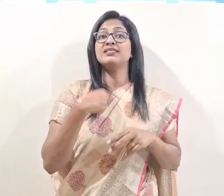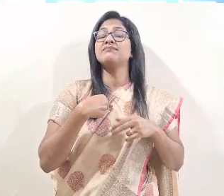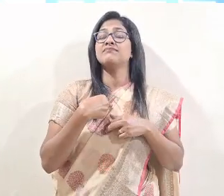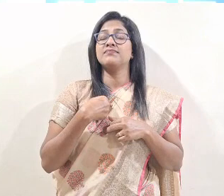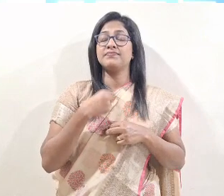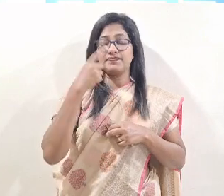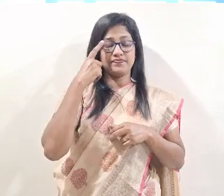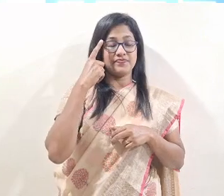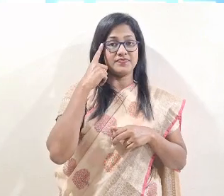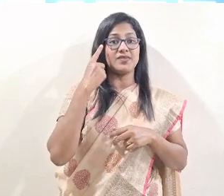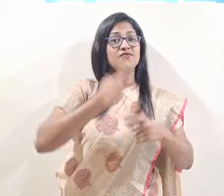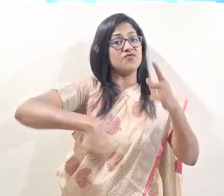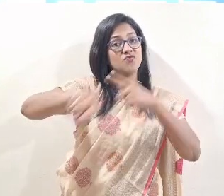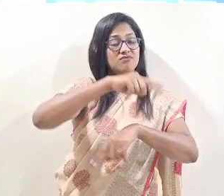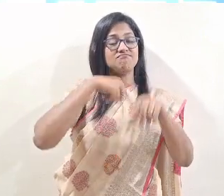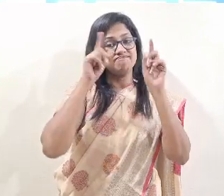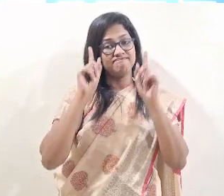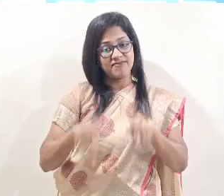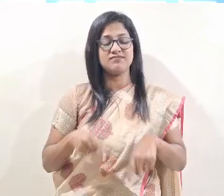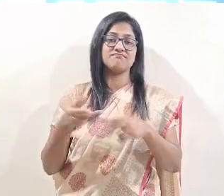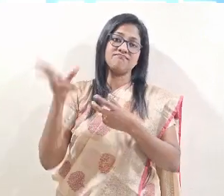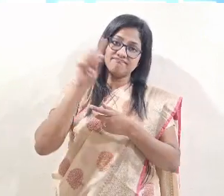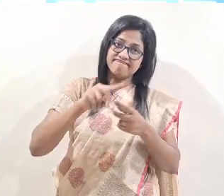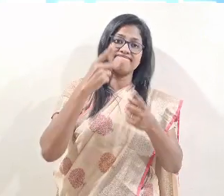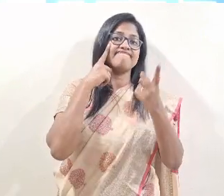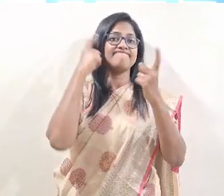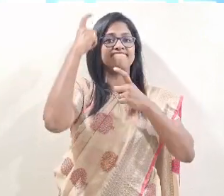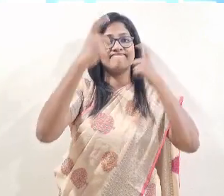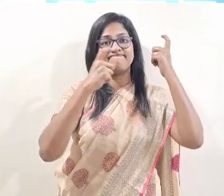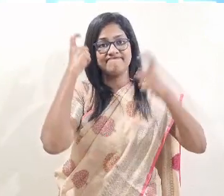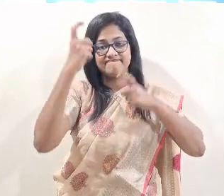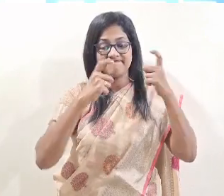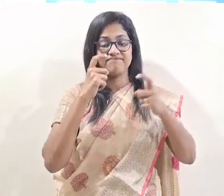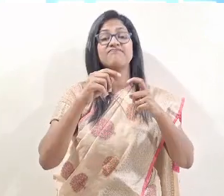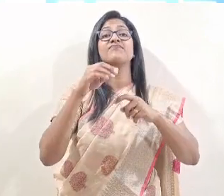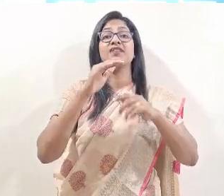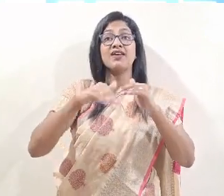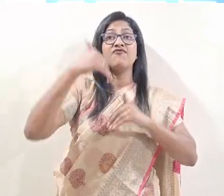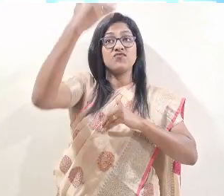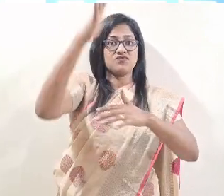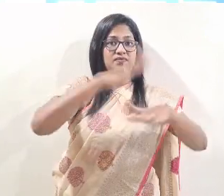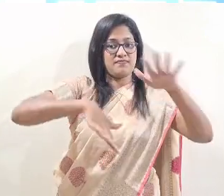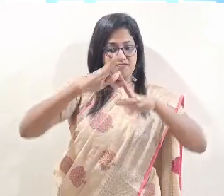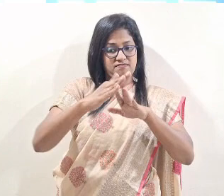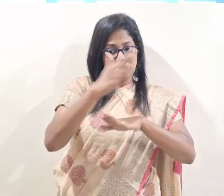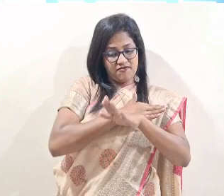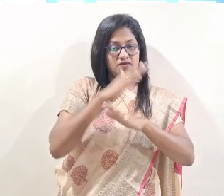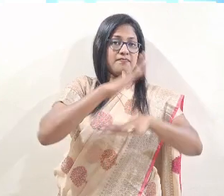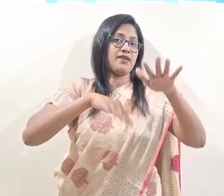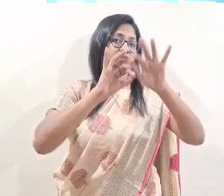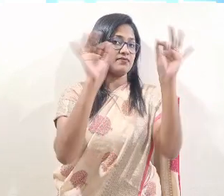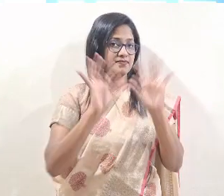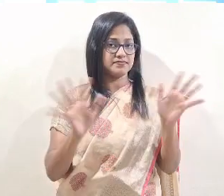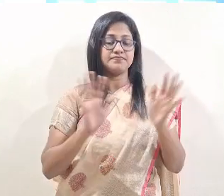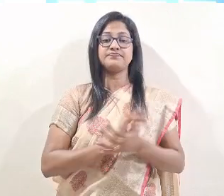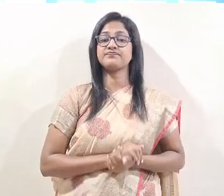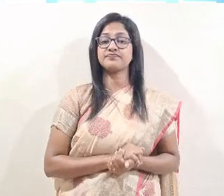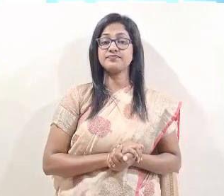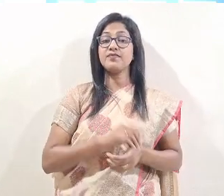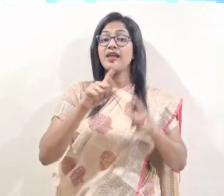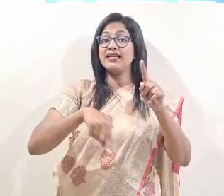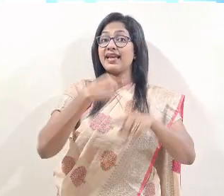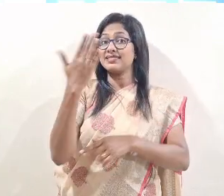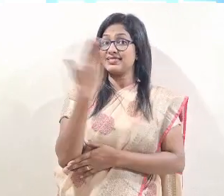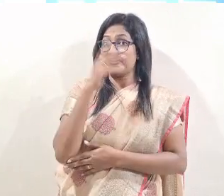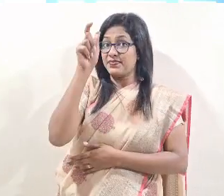need to think over it and plan something for the future. So before I go to the